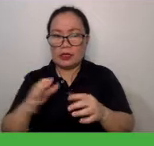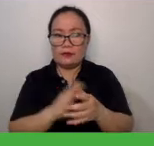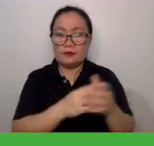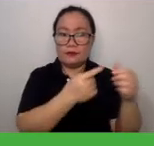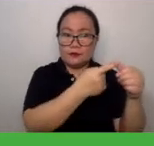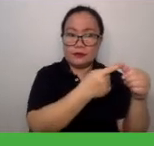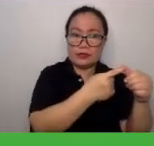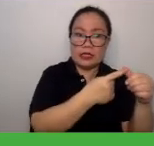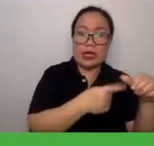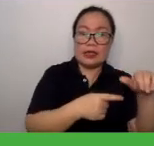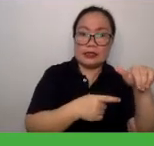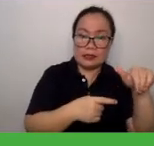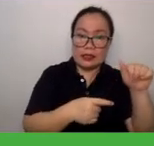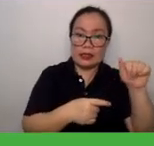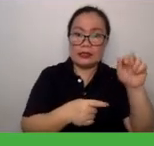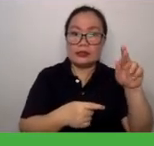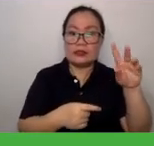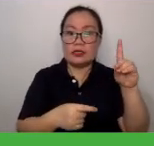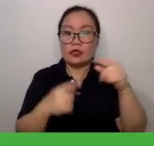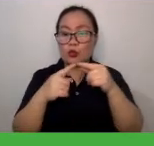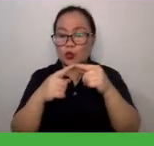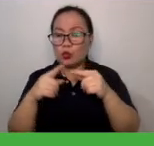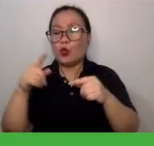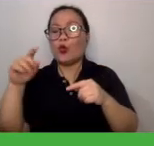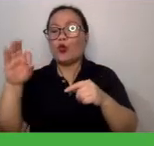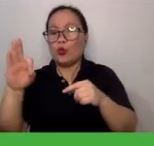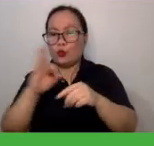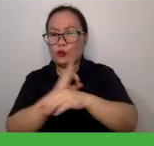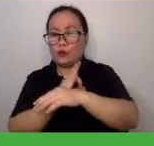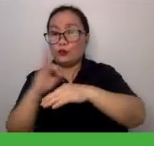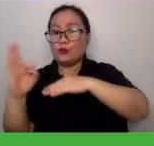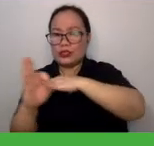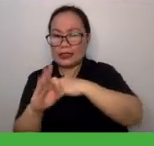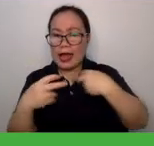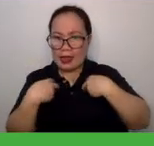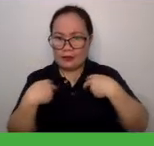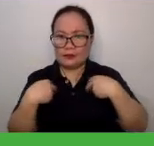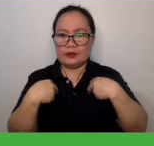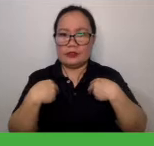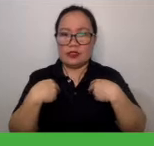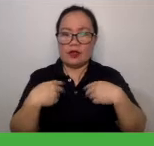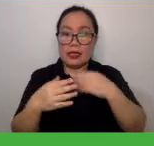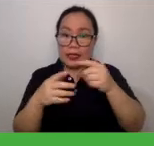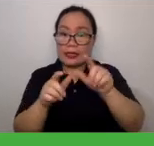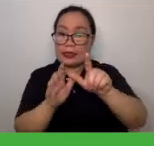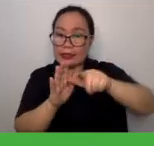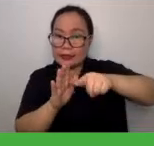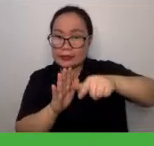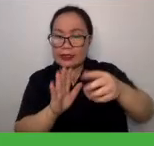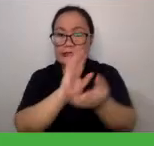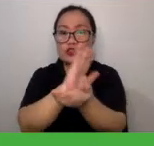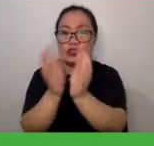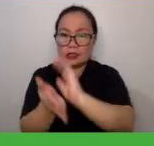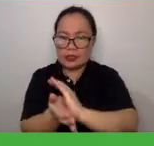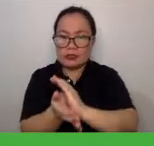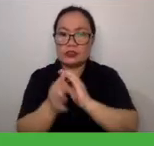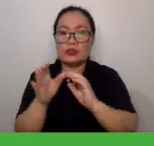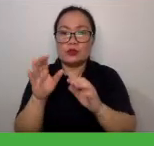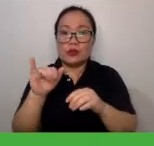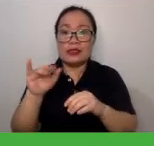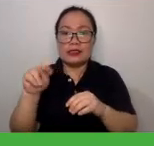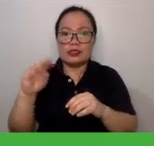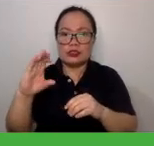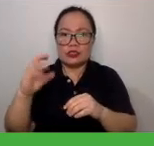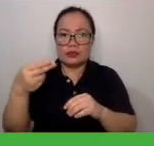gawa mo na siyang feet, saka mo siya magagawang inches. Okay, ulitin ko. So, yard muna, for every